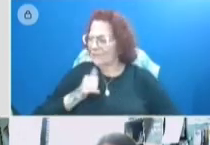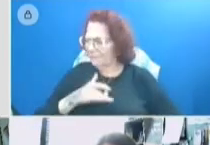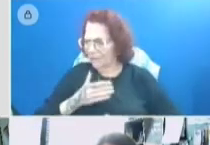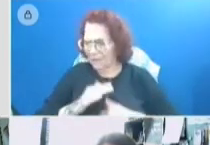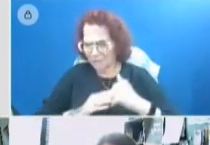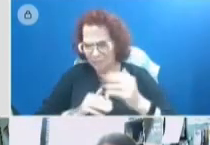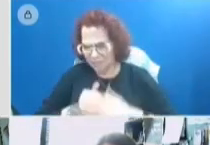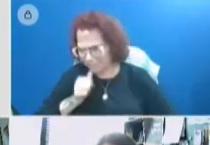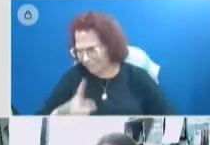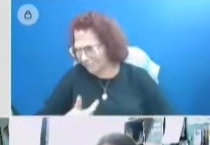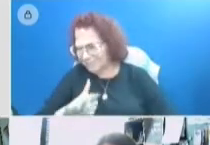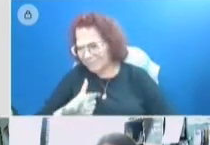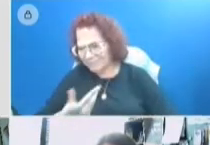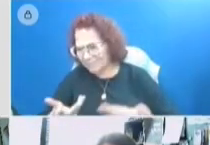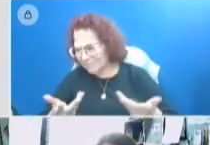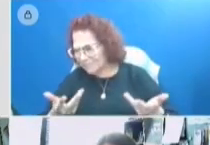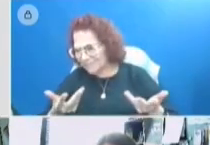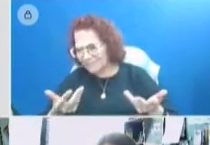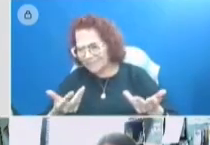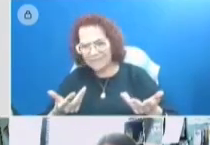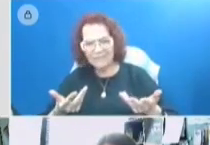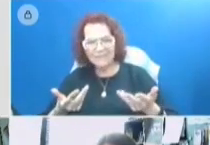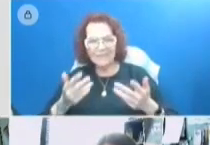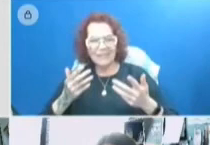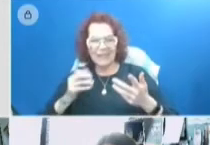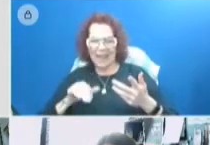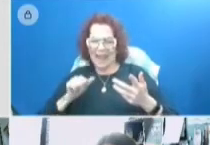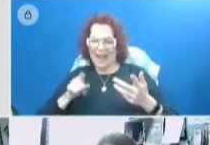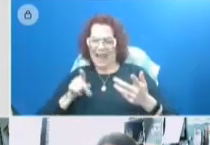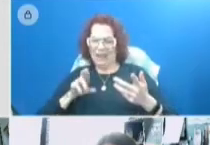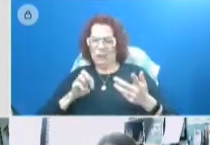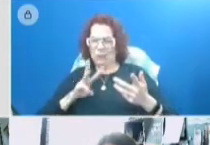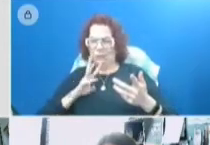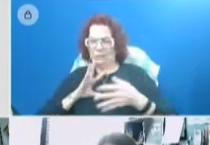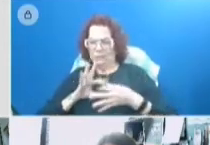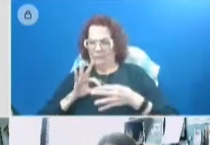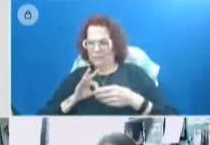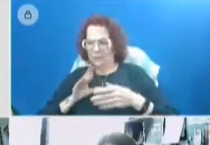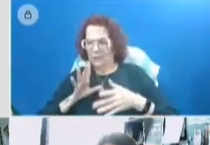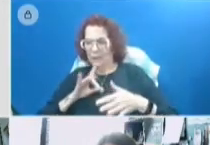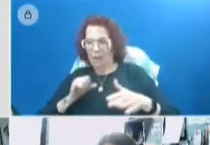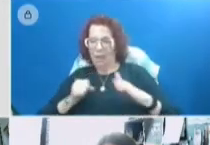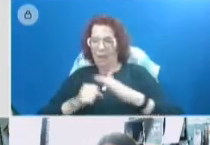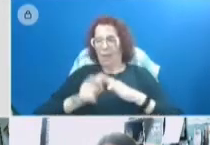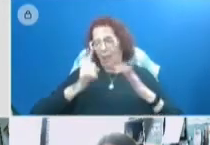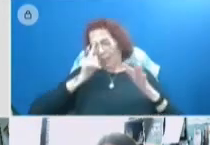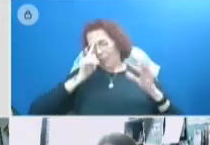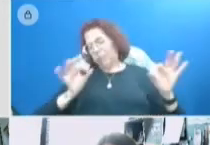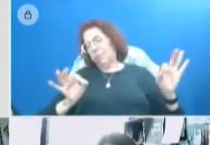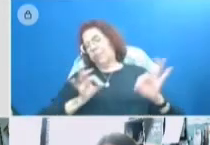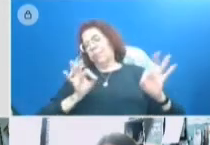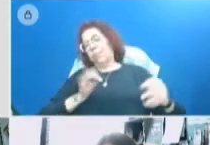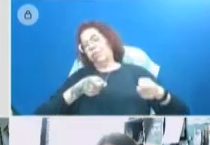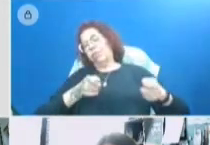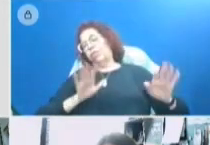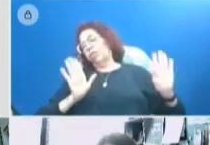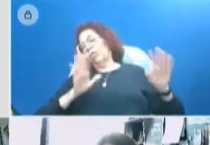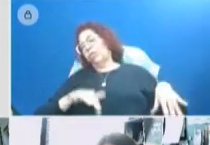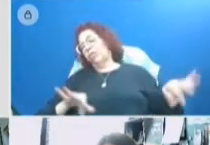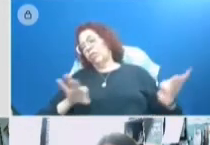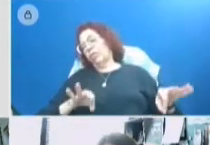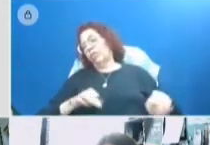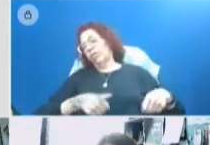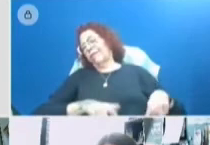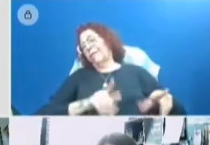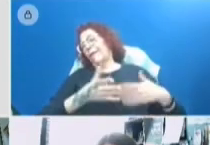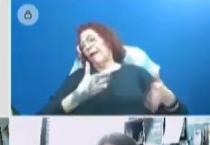this at all. It's like putting a city manager in where he only has to be responsible for 4 out of 7 guys, you know? And everyone